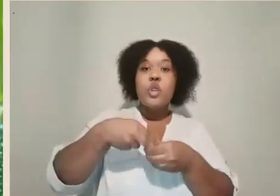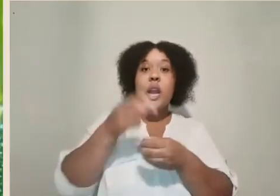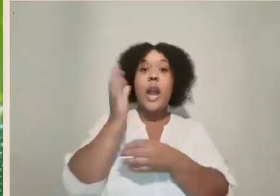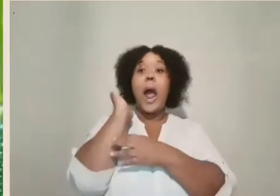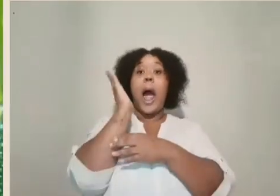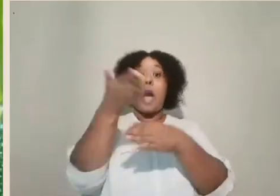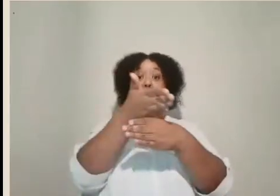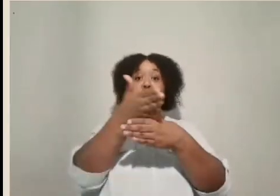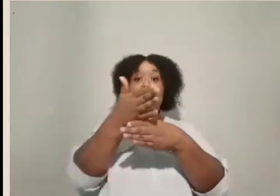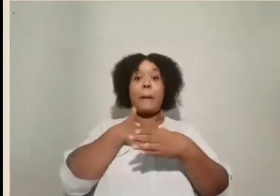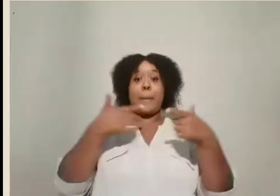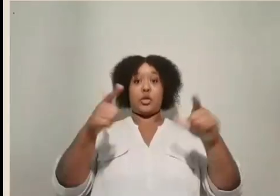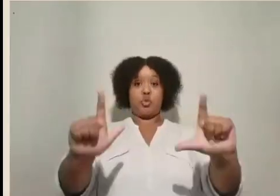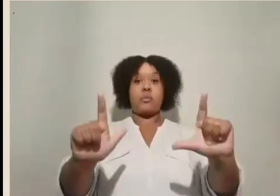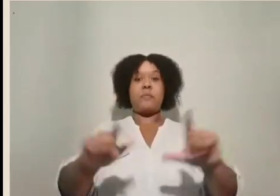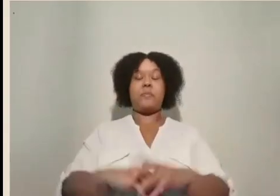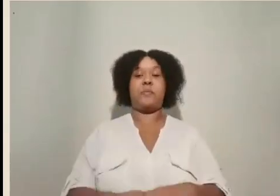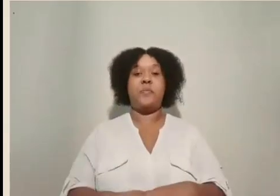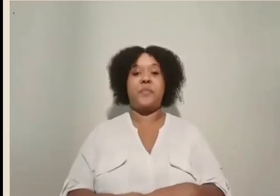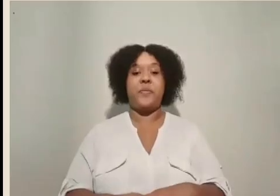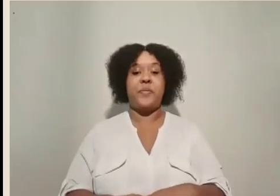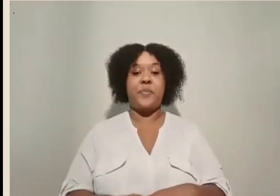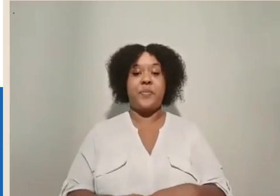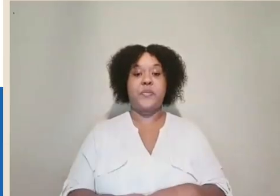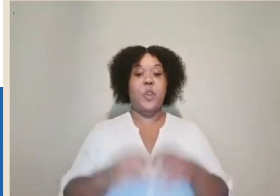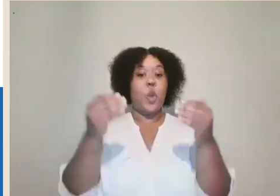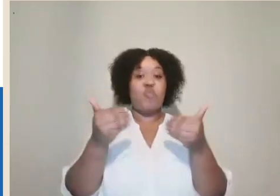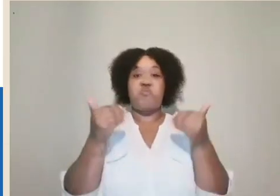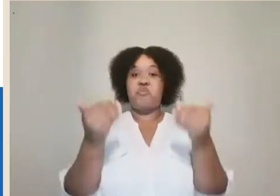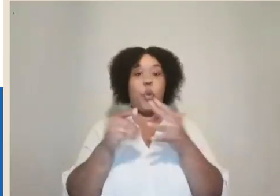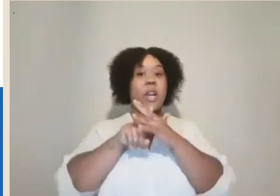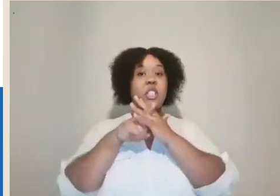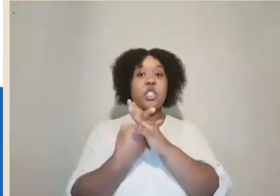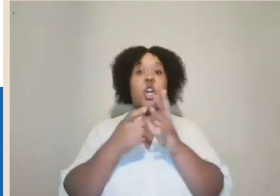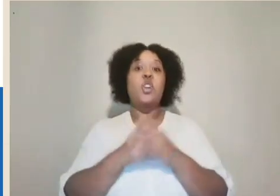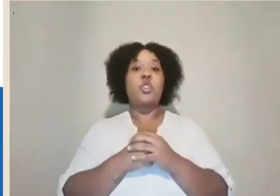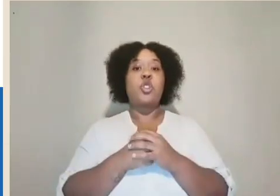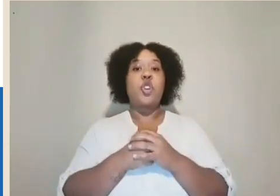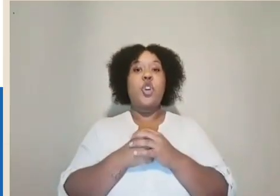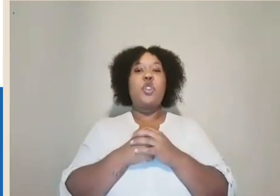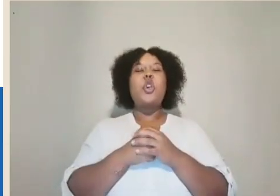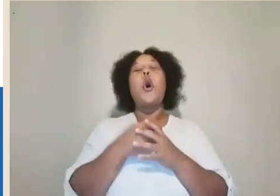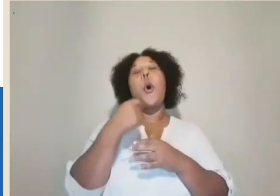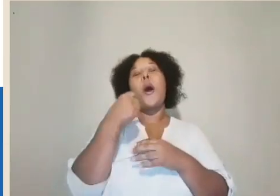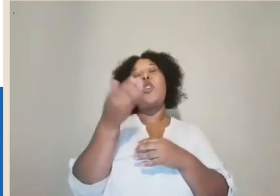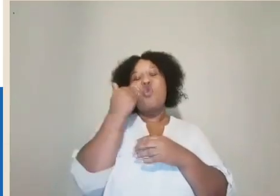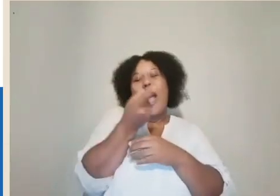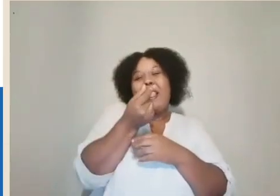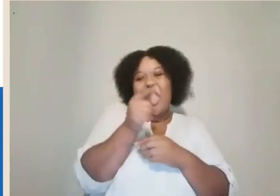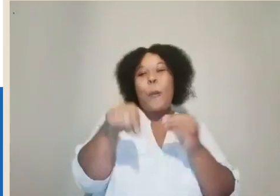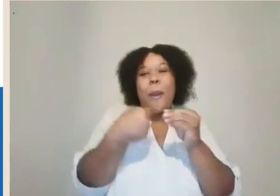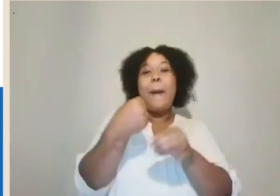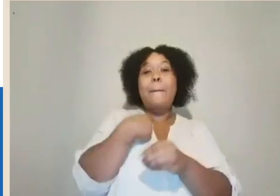screen here. And we're going to go ahead and get started. So you know a little bit about me. I'm going to introduce what we do